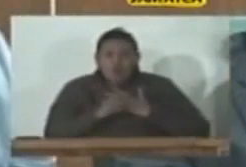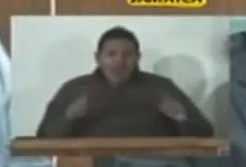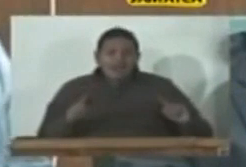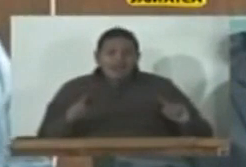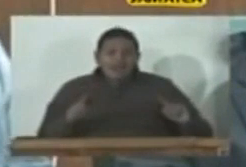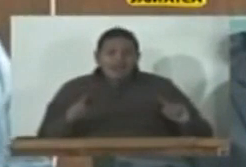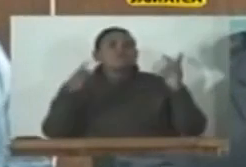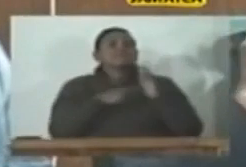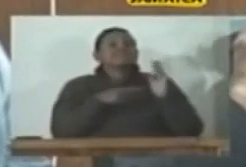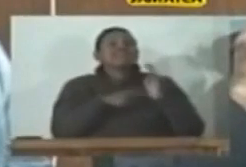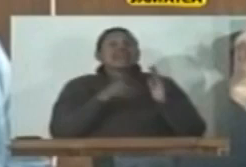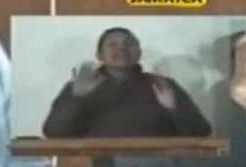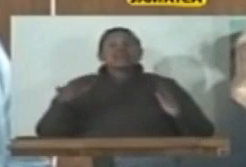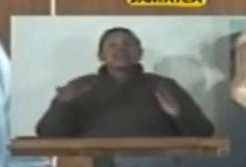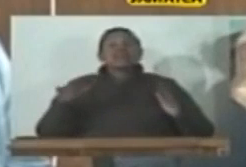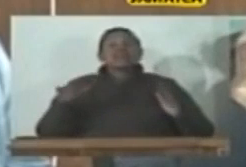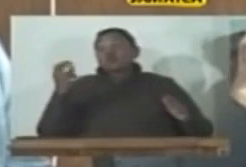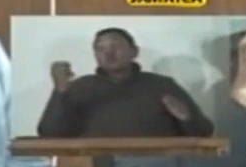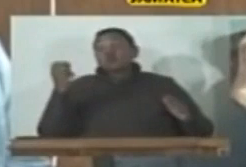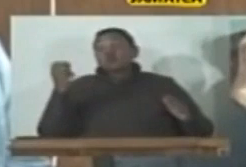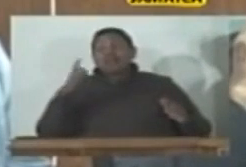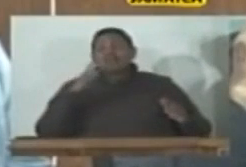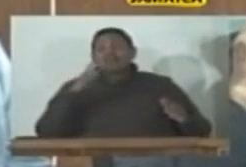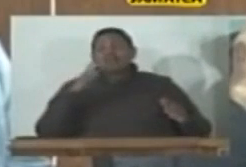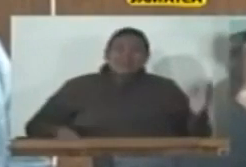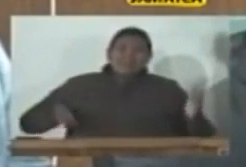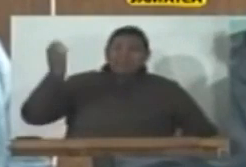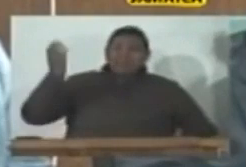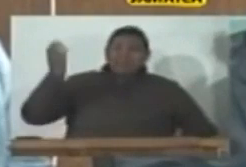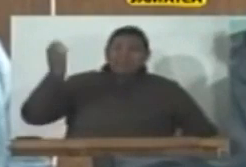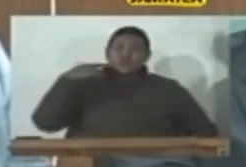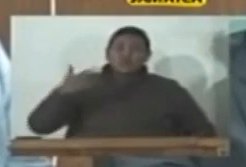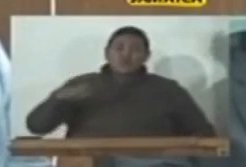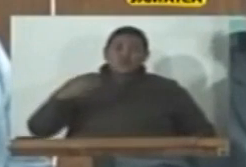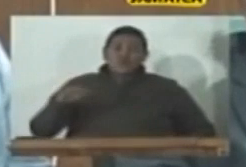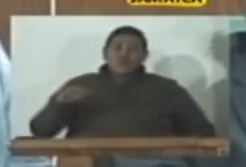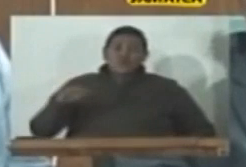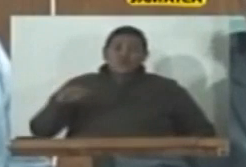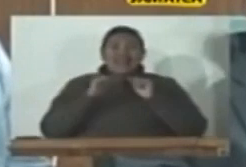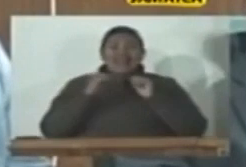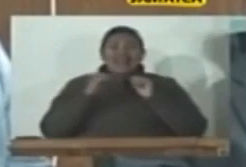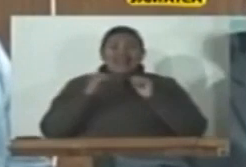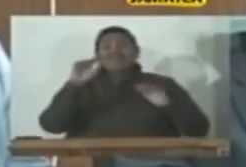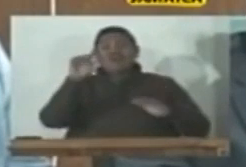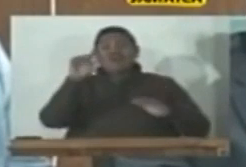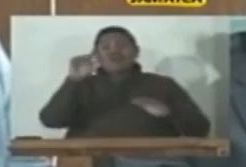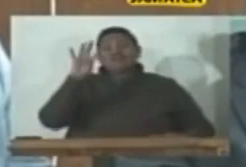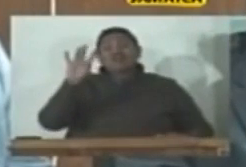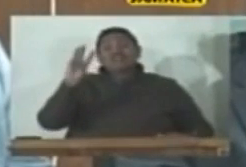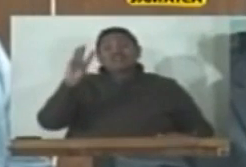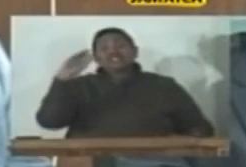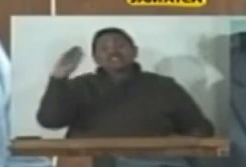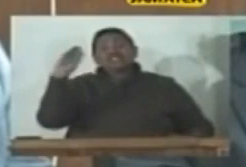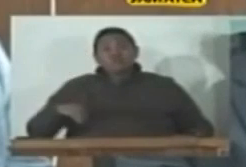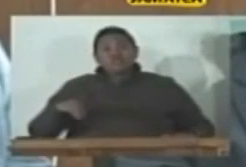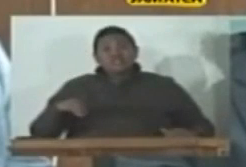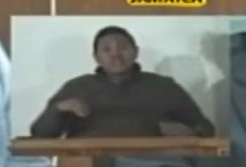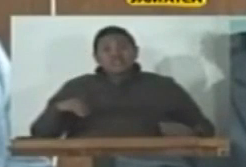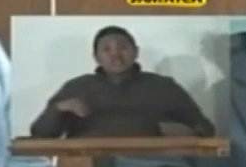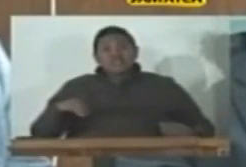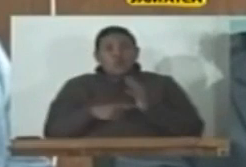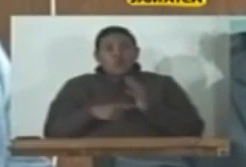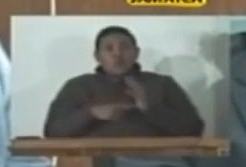unsustainable level of over 146% of GDP, using the IMF's numbers, was resolutely turned